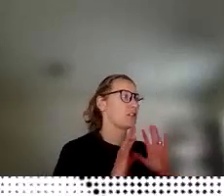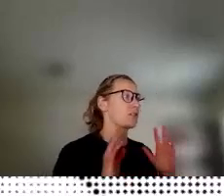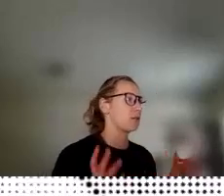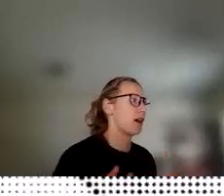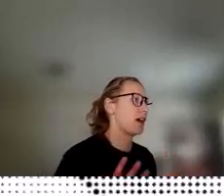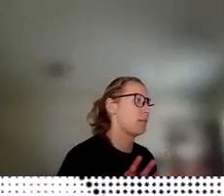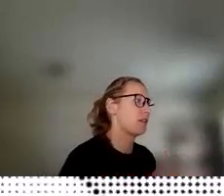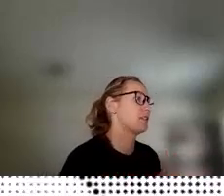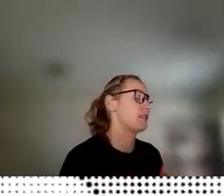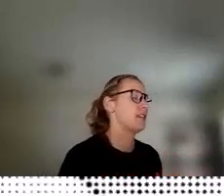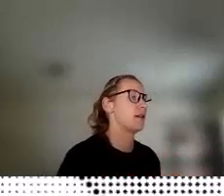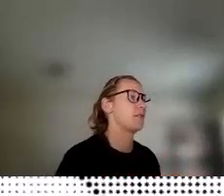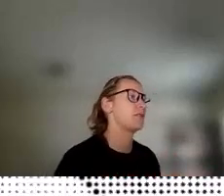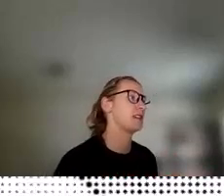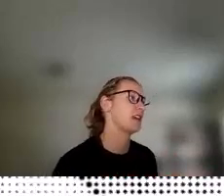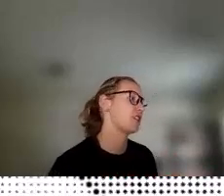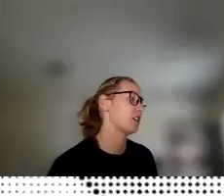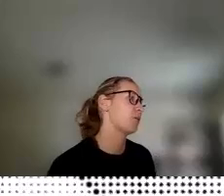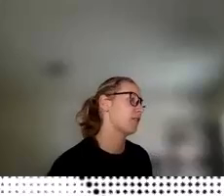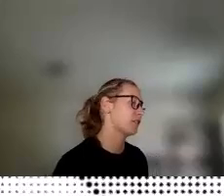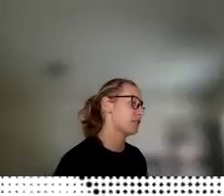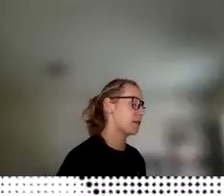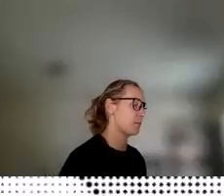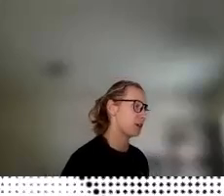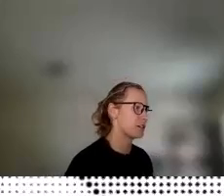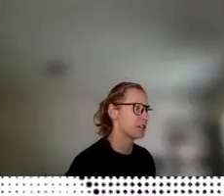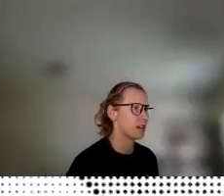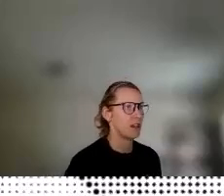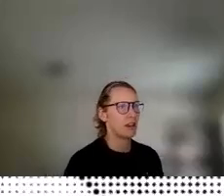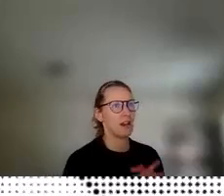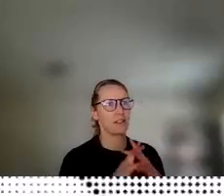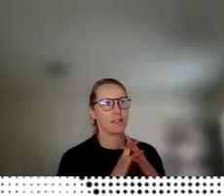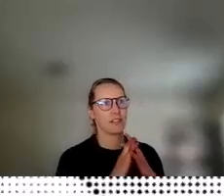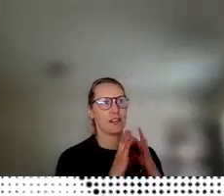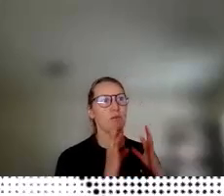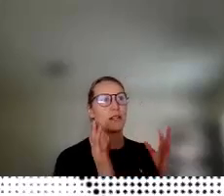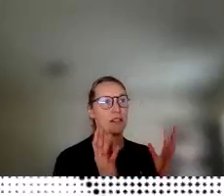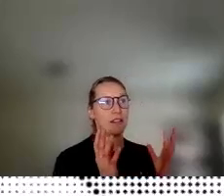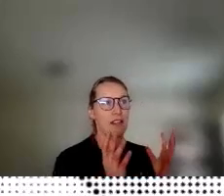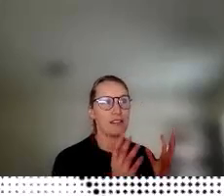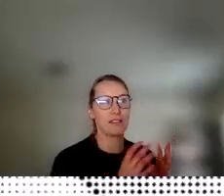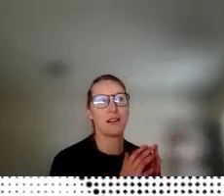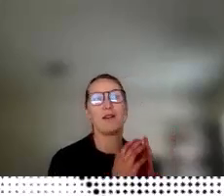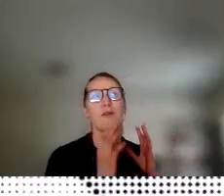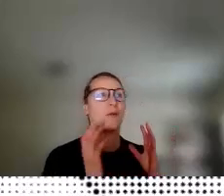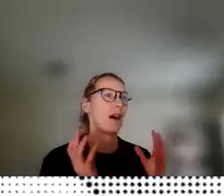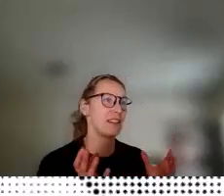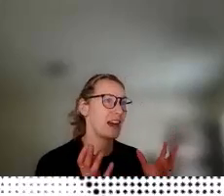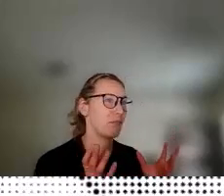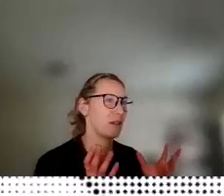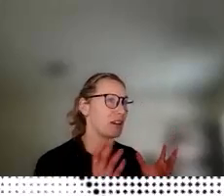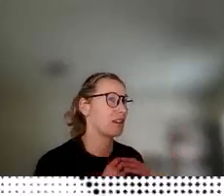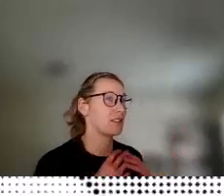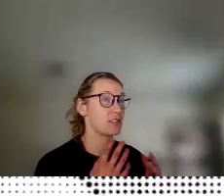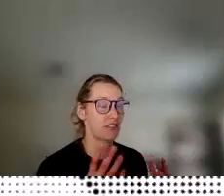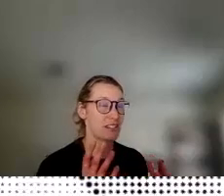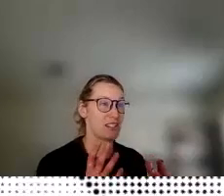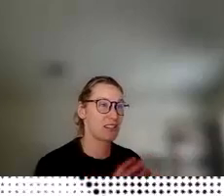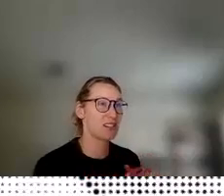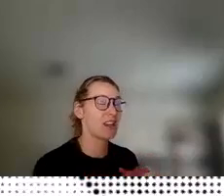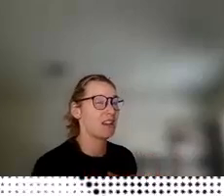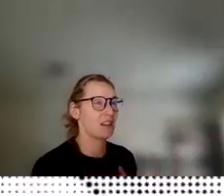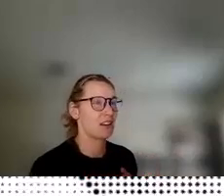to describe the CwCHN waiver to members, understand what it is, why it's happening,